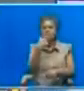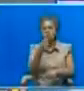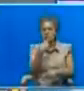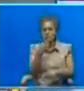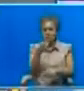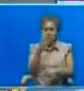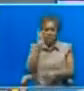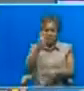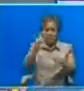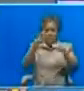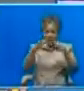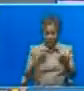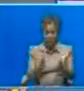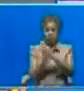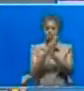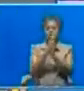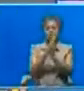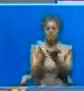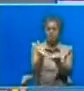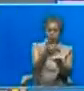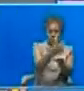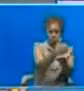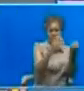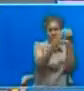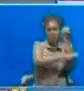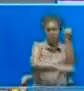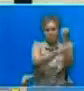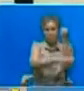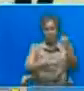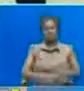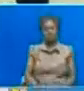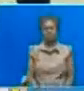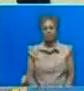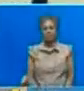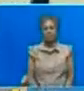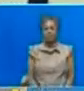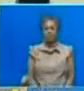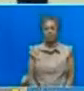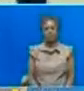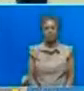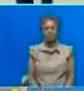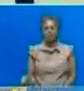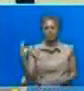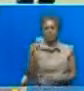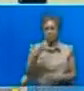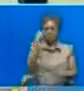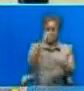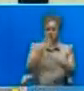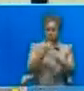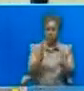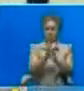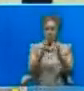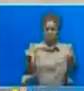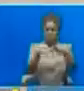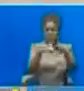brief look at these and other stories from across the country. Civil servants and members of the